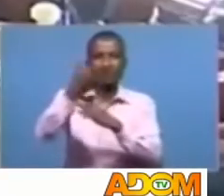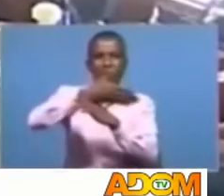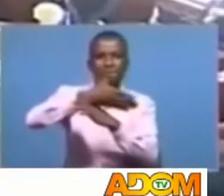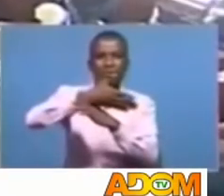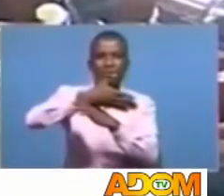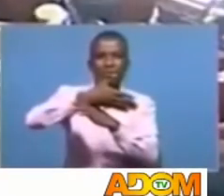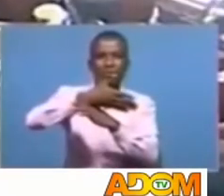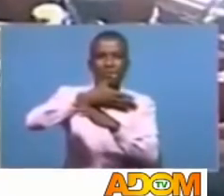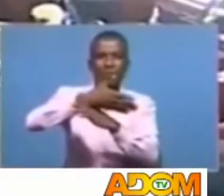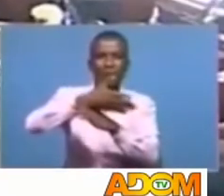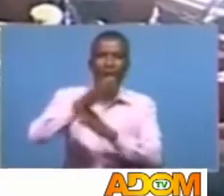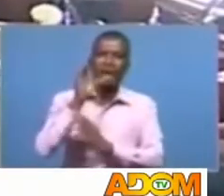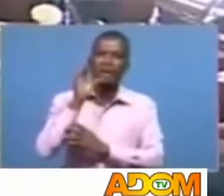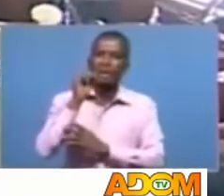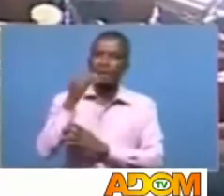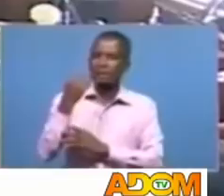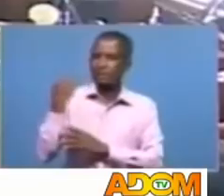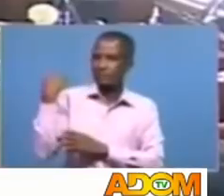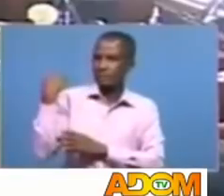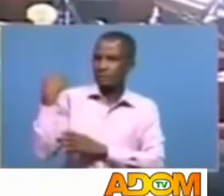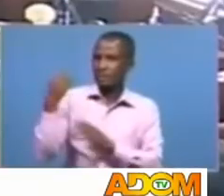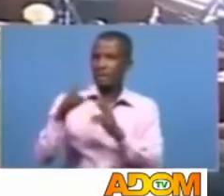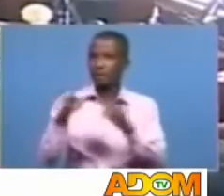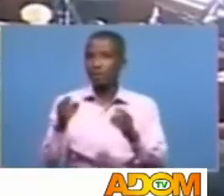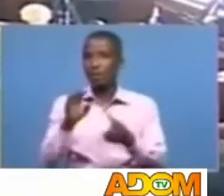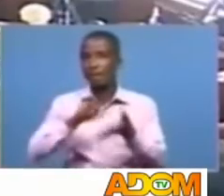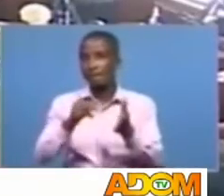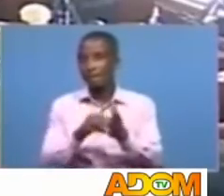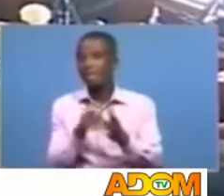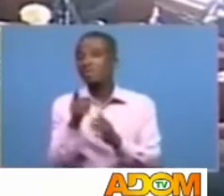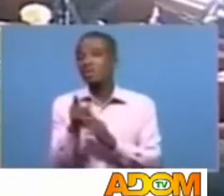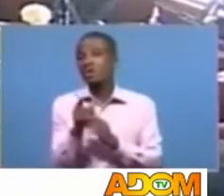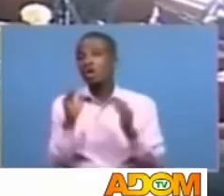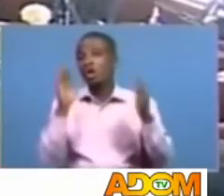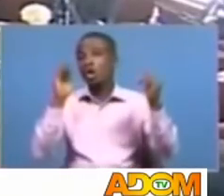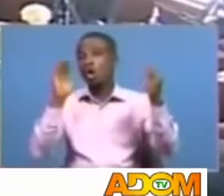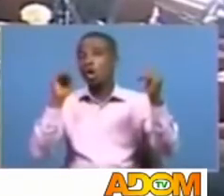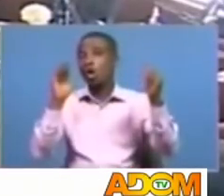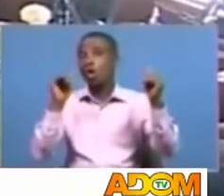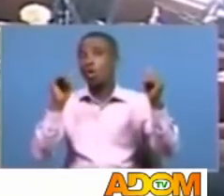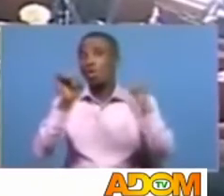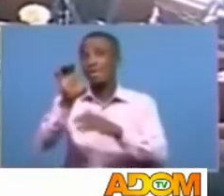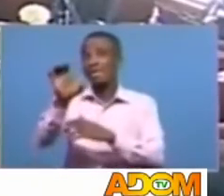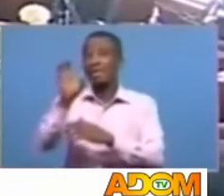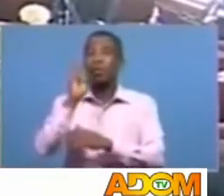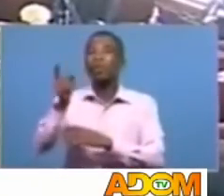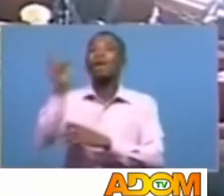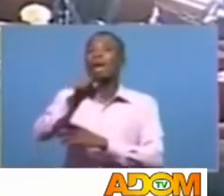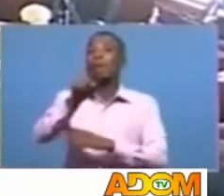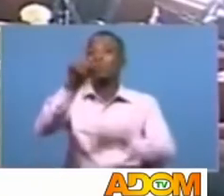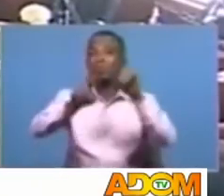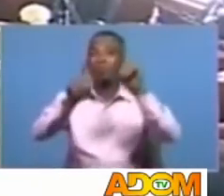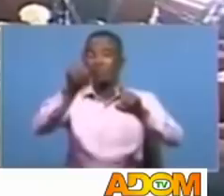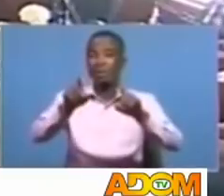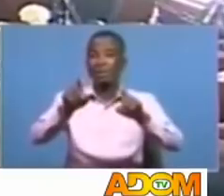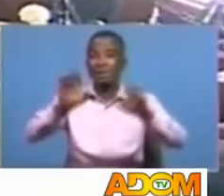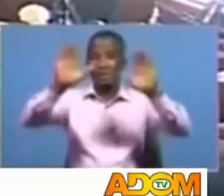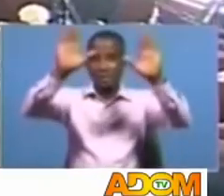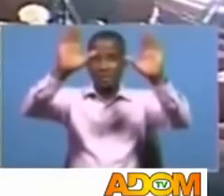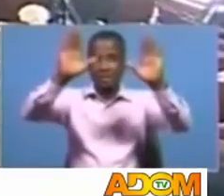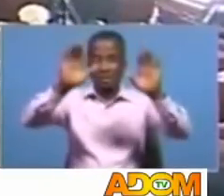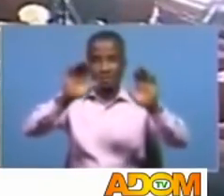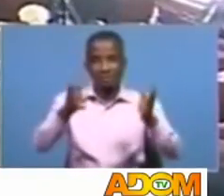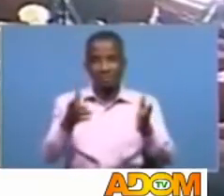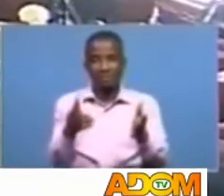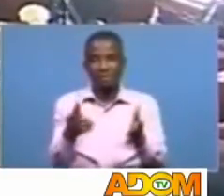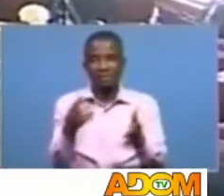were hoping to rely on her coming to testify and